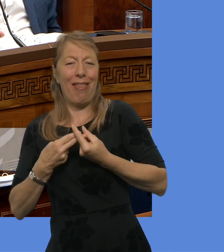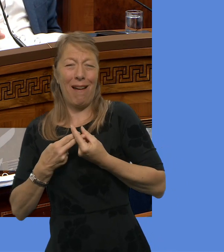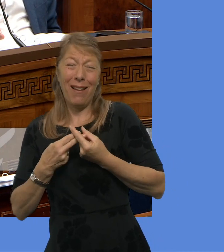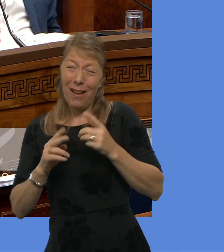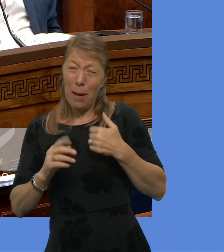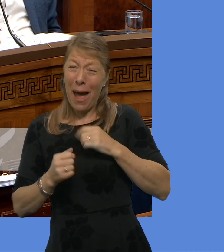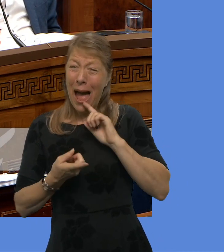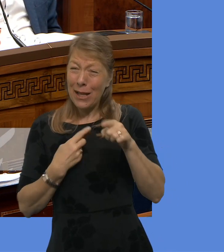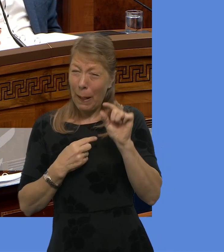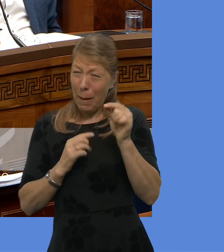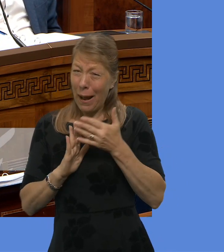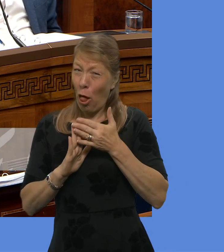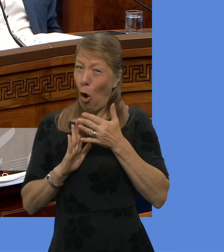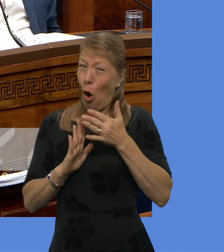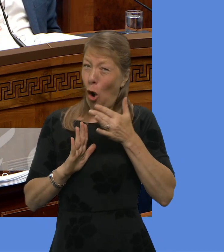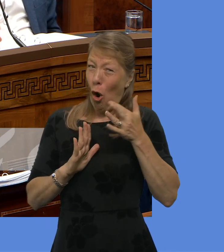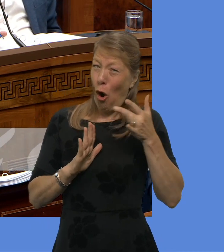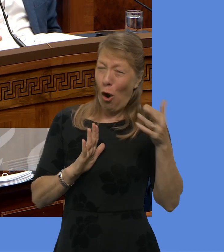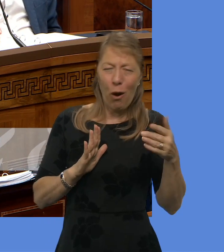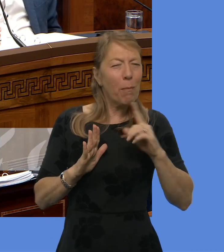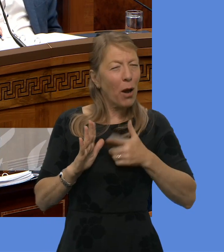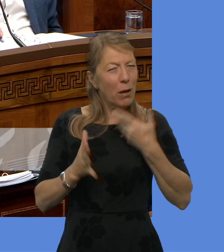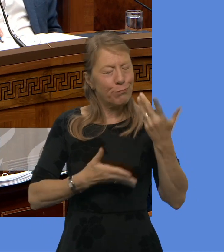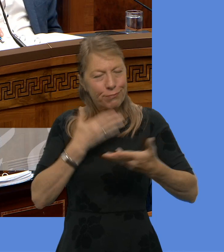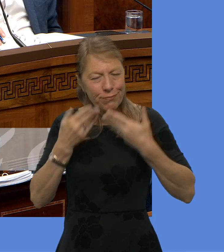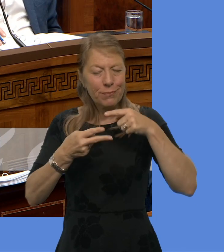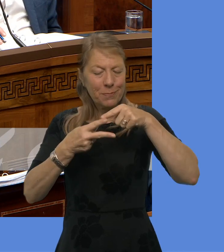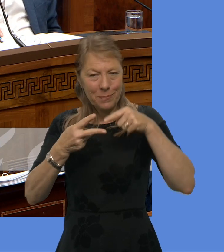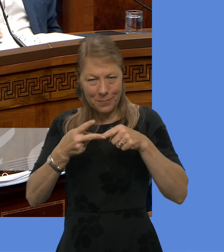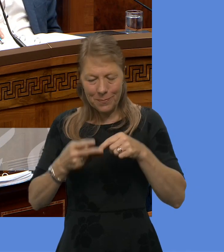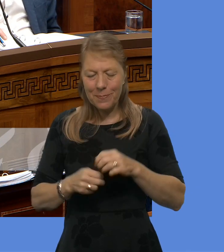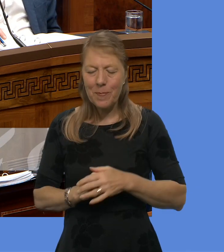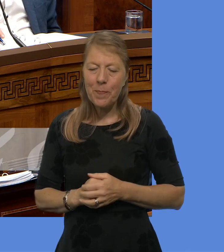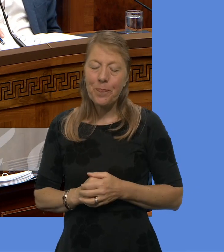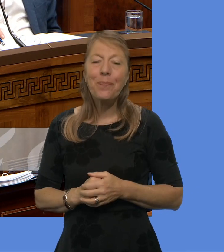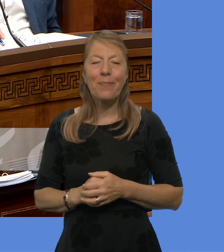than usual to the question in the first instance. Despite the pressures of an increasing prisoner